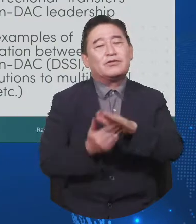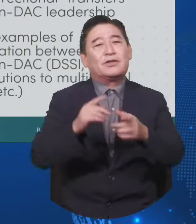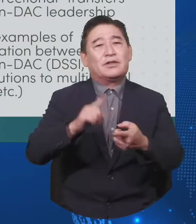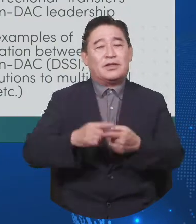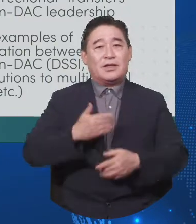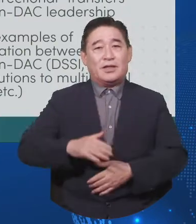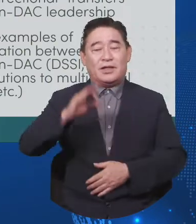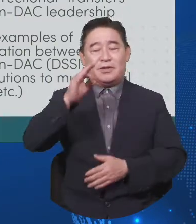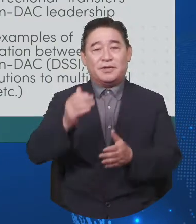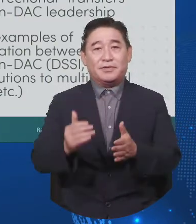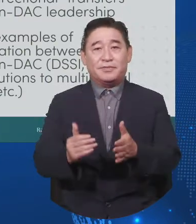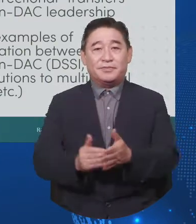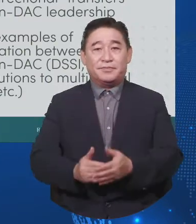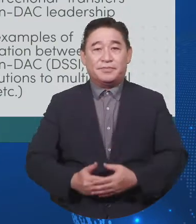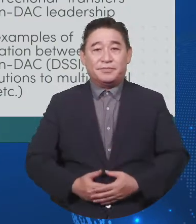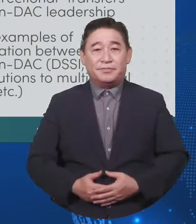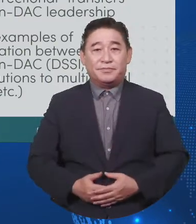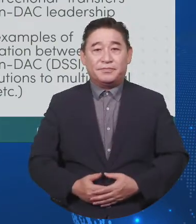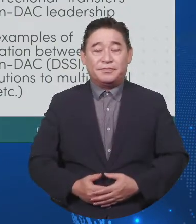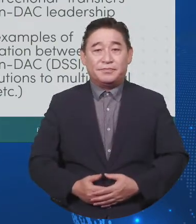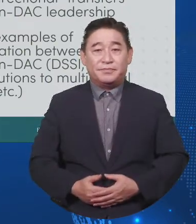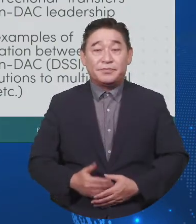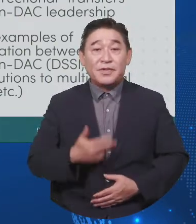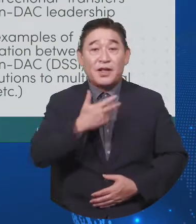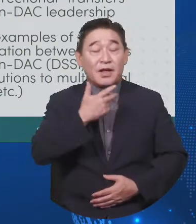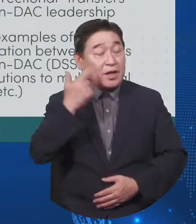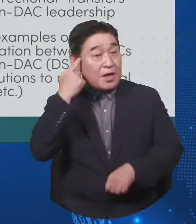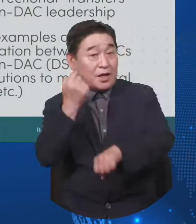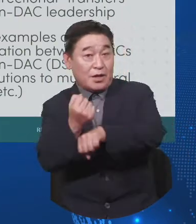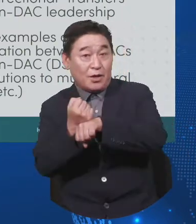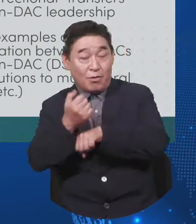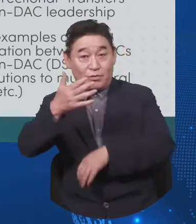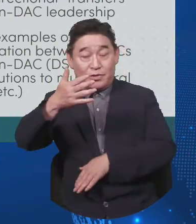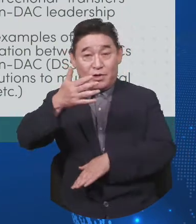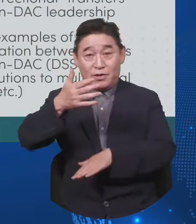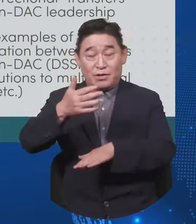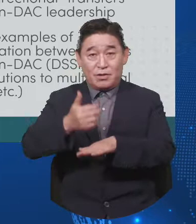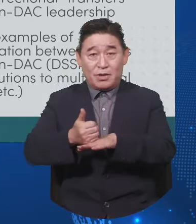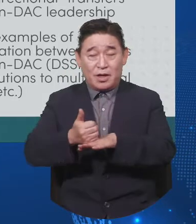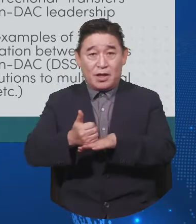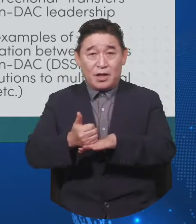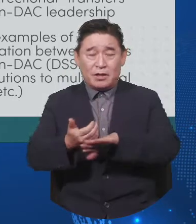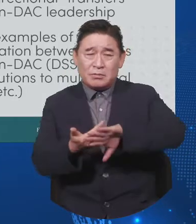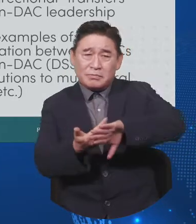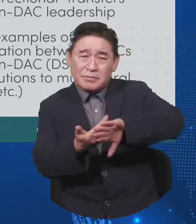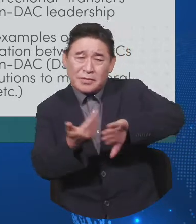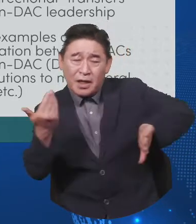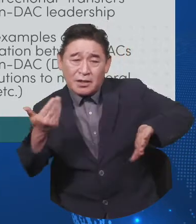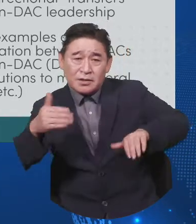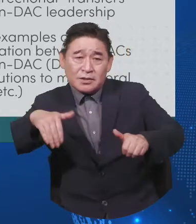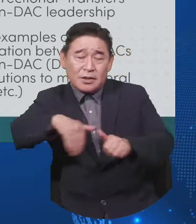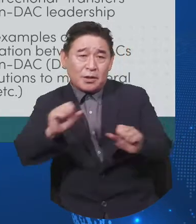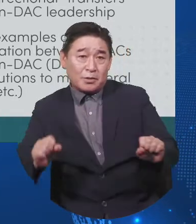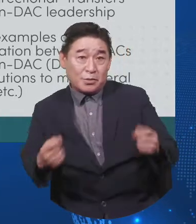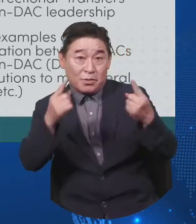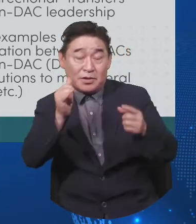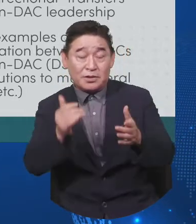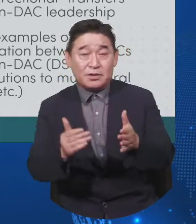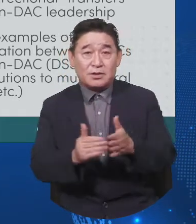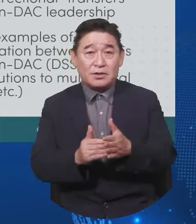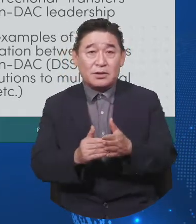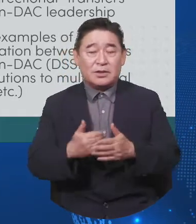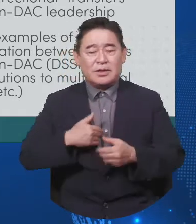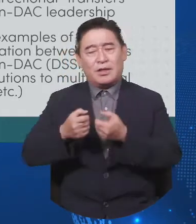What we found was a somewhat mixed picture. On one hand, it was clear from our analysis that